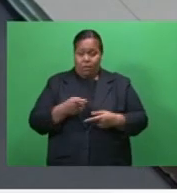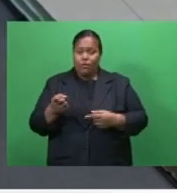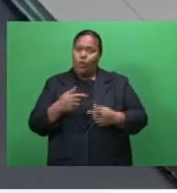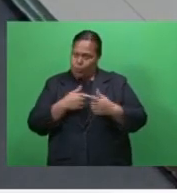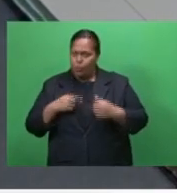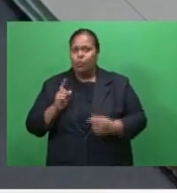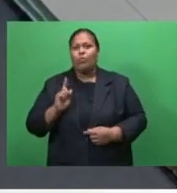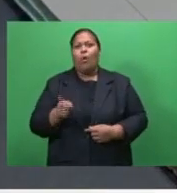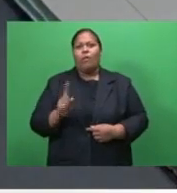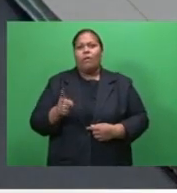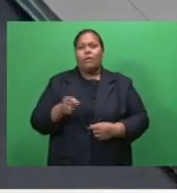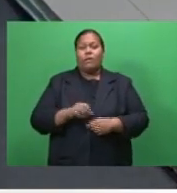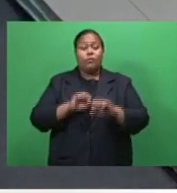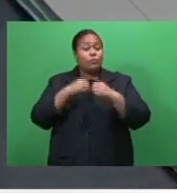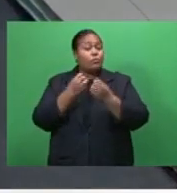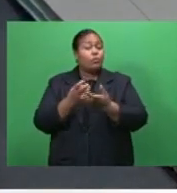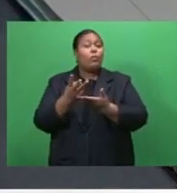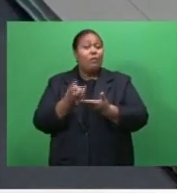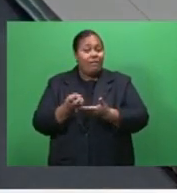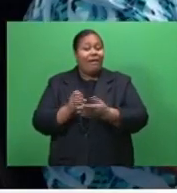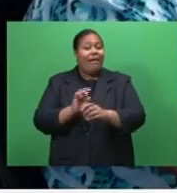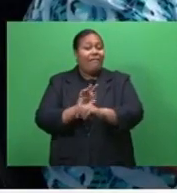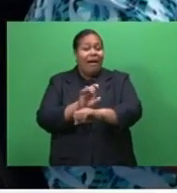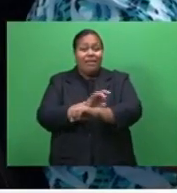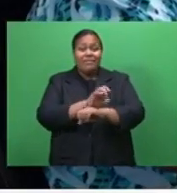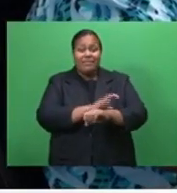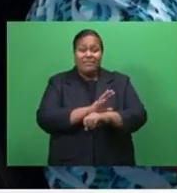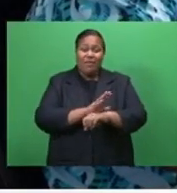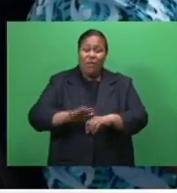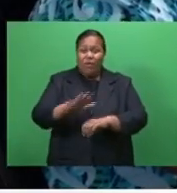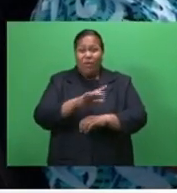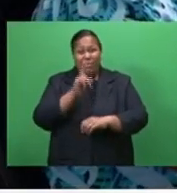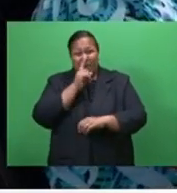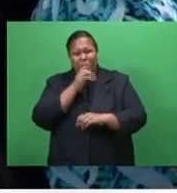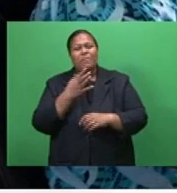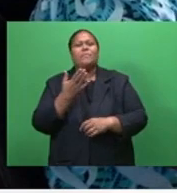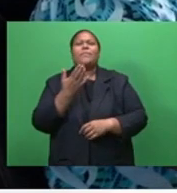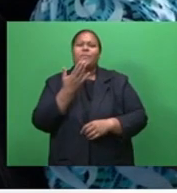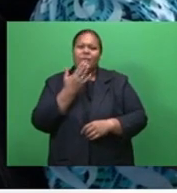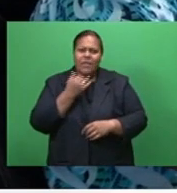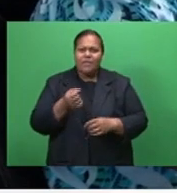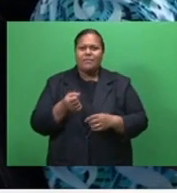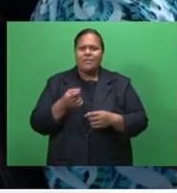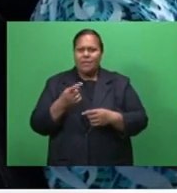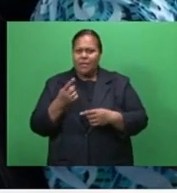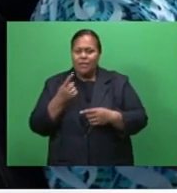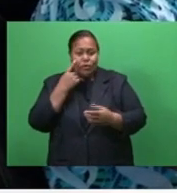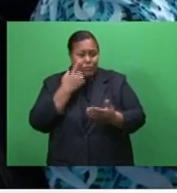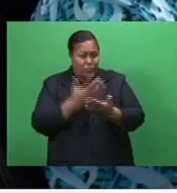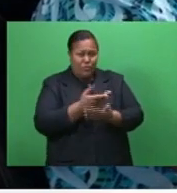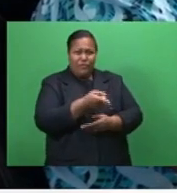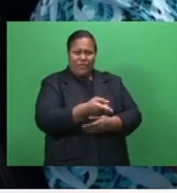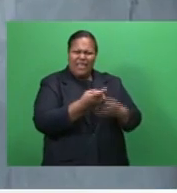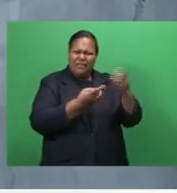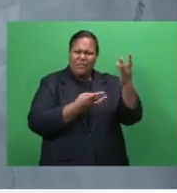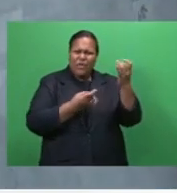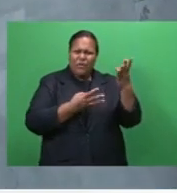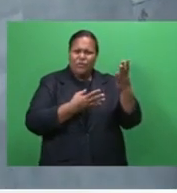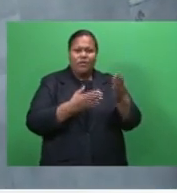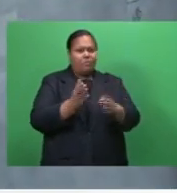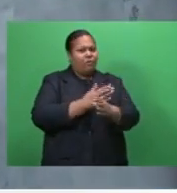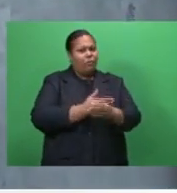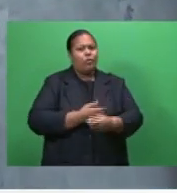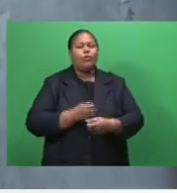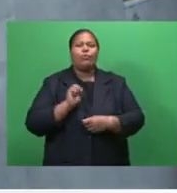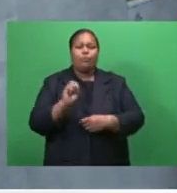The Social Welfare Department is advising Fijians to first verify the relevant information before giving alms to any